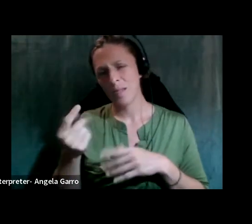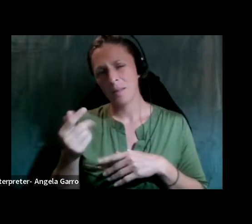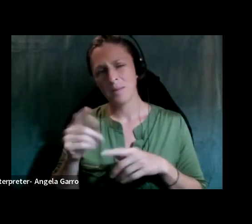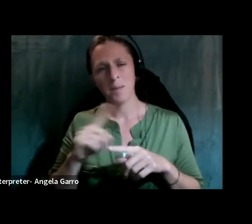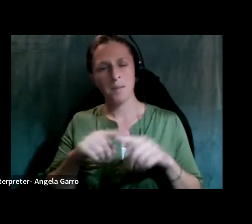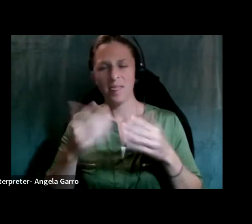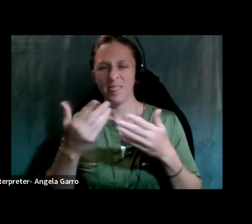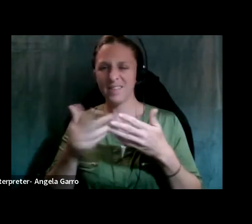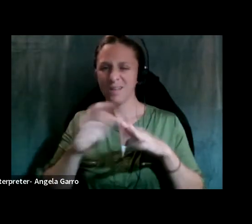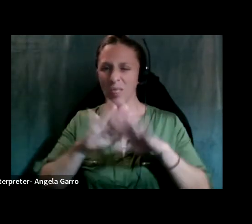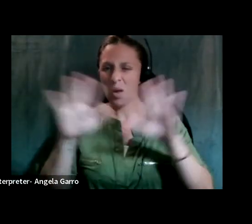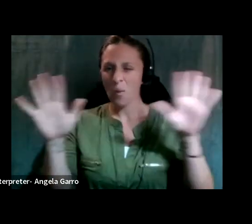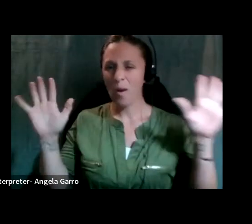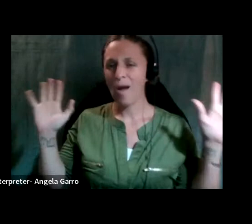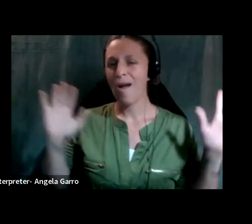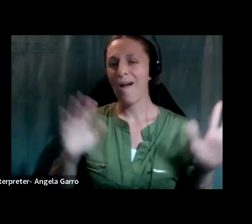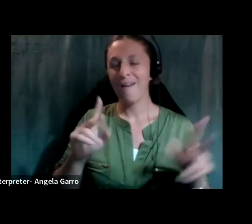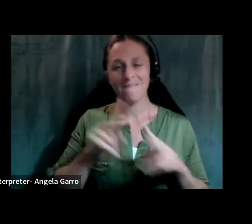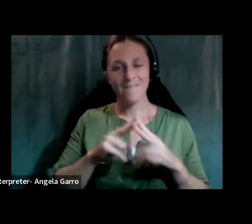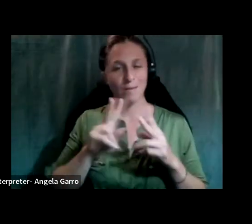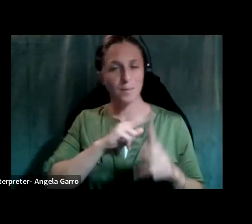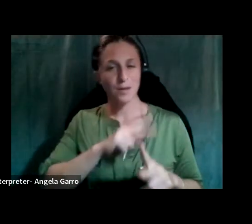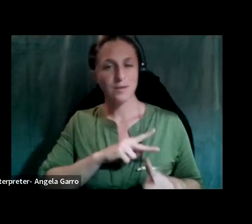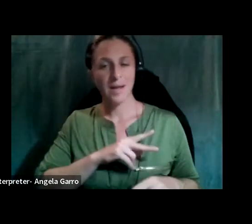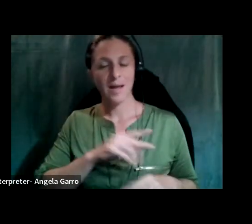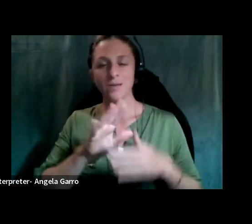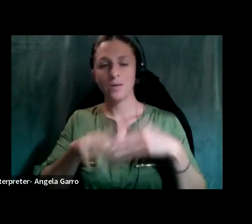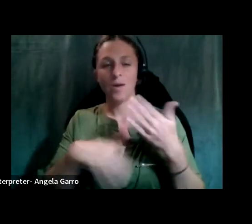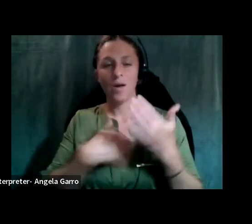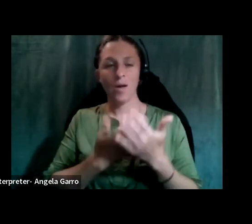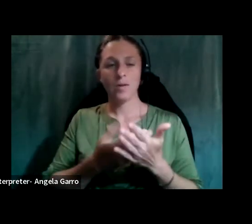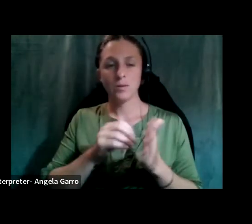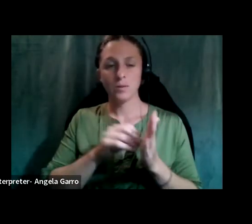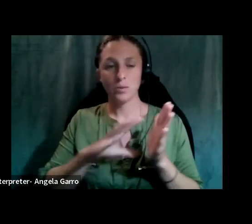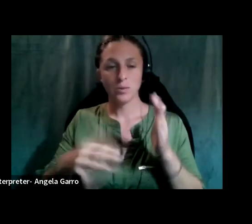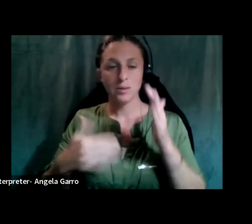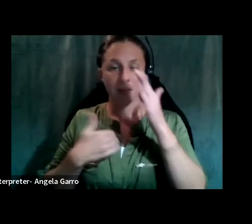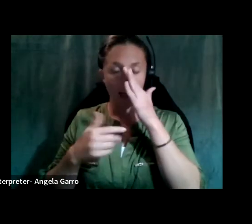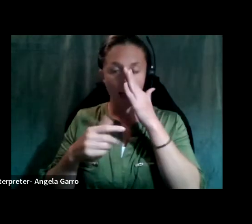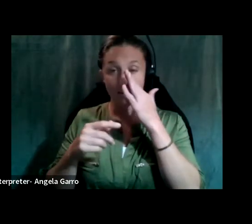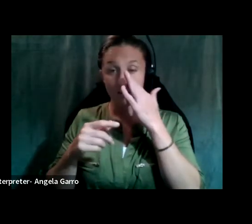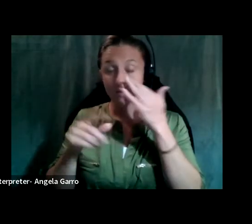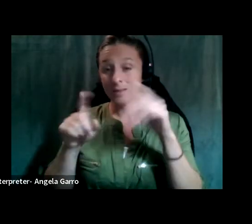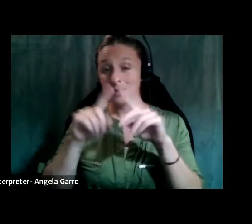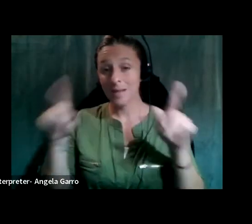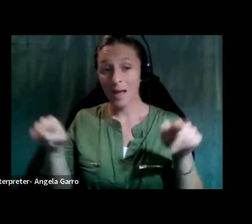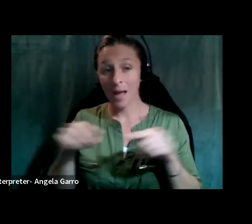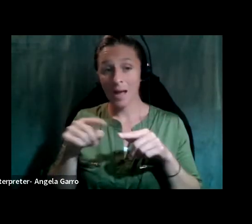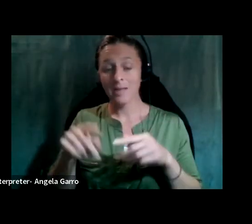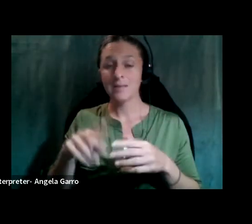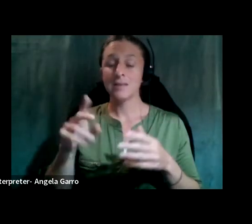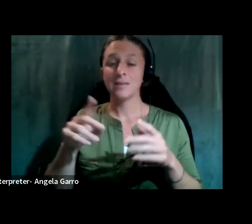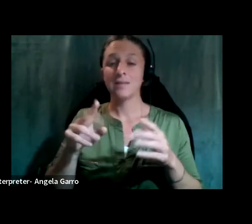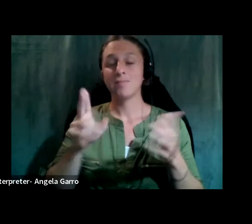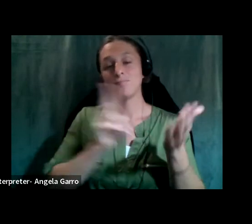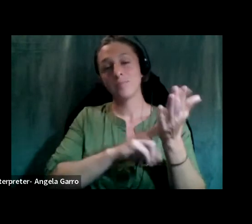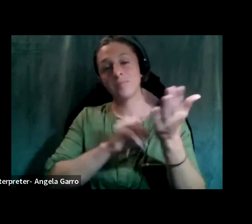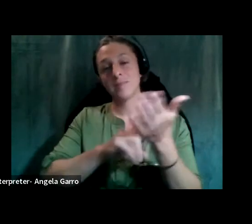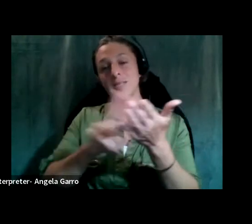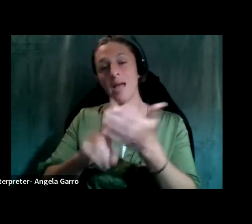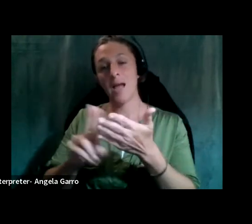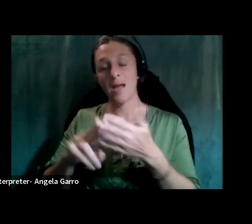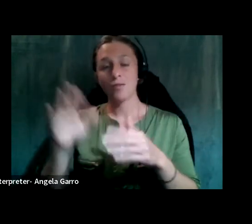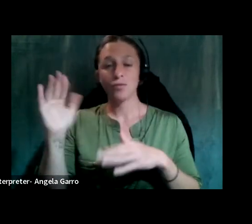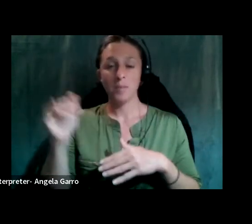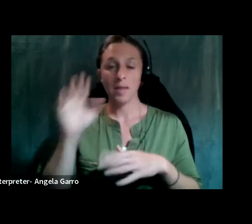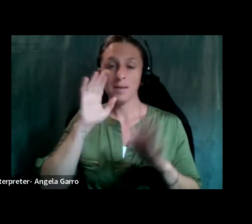wall. I mean, it was very personalized. All the students had signs up on the wall for folks to go up and sign a goodbye, and their picture